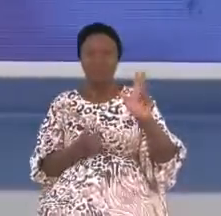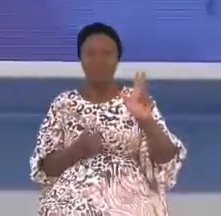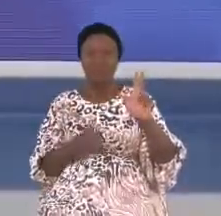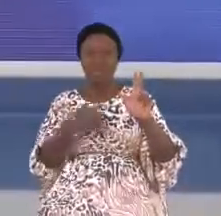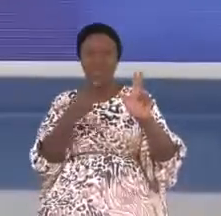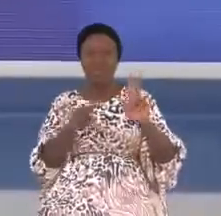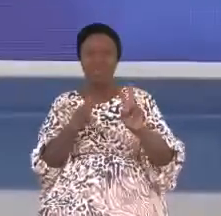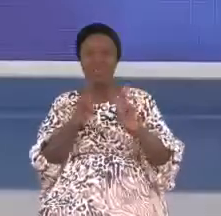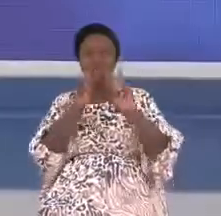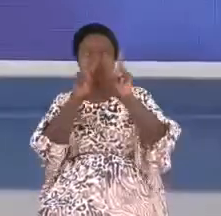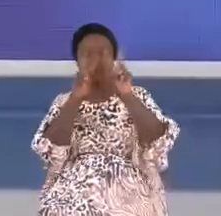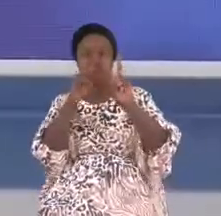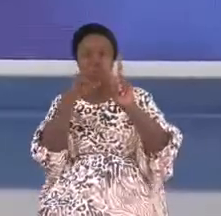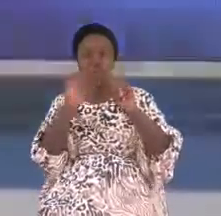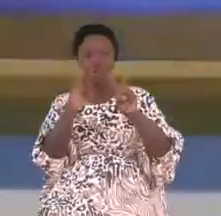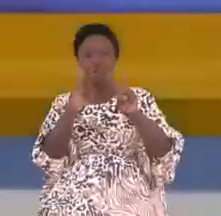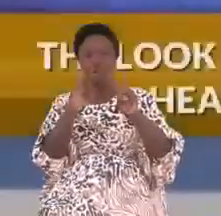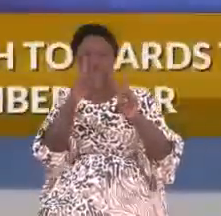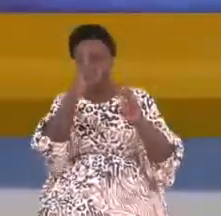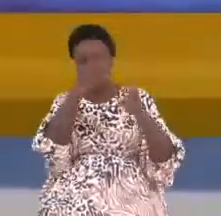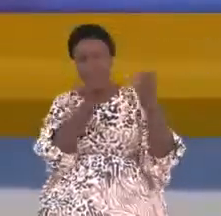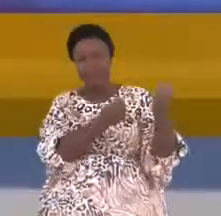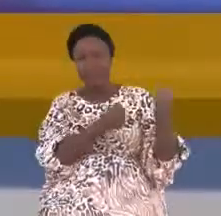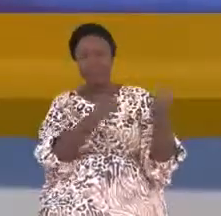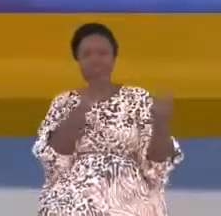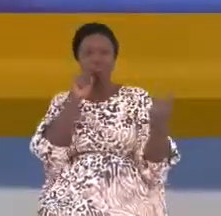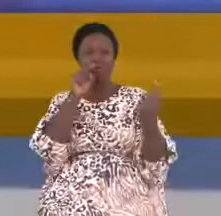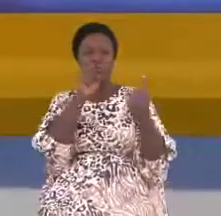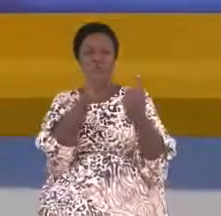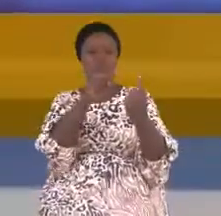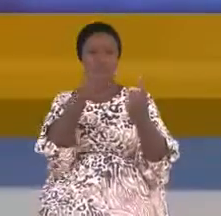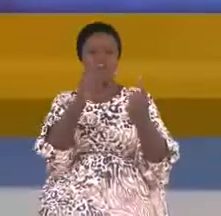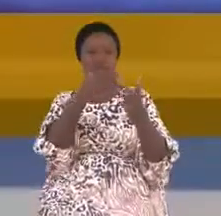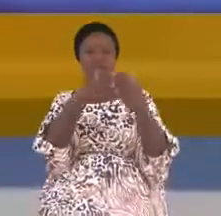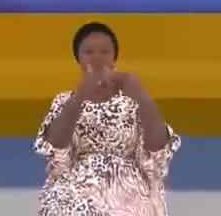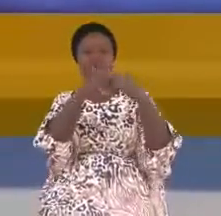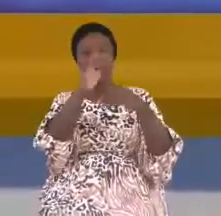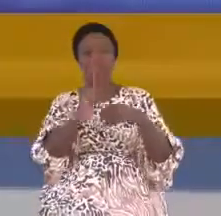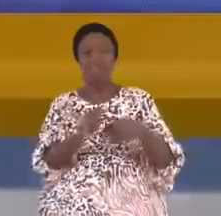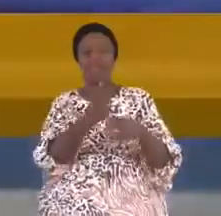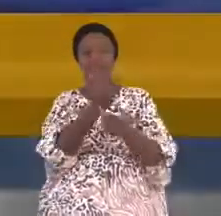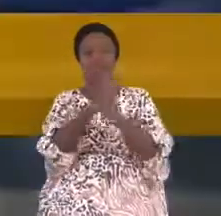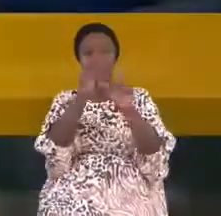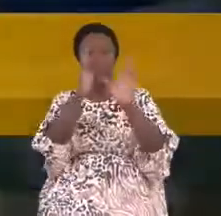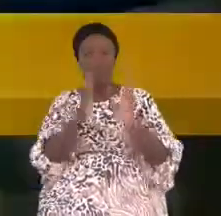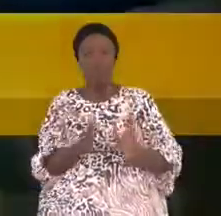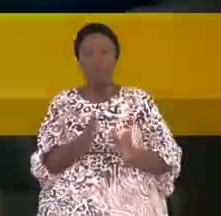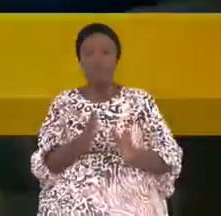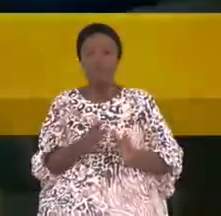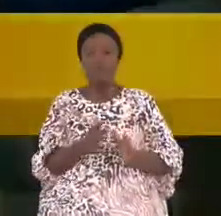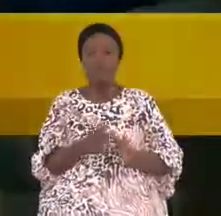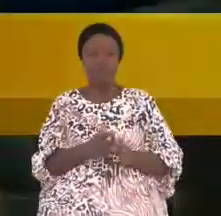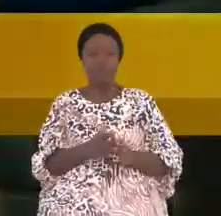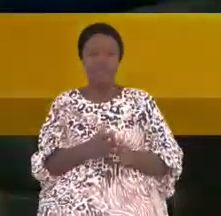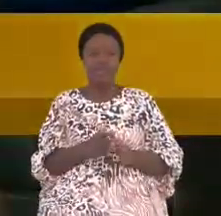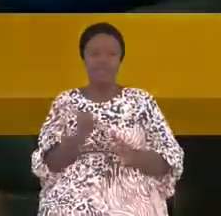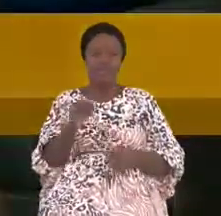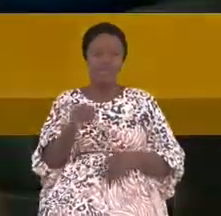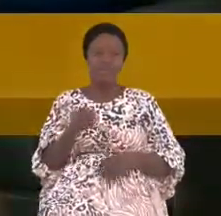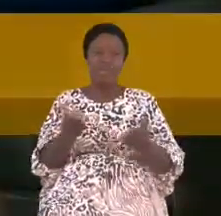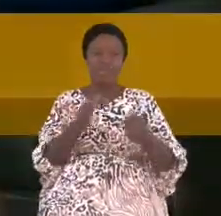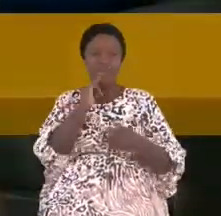of faith towards the heavenly libra and so here is what god told